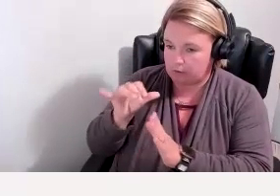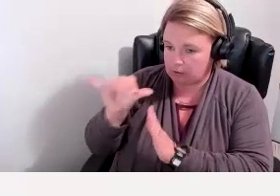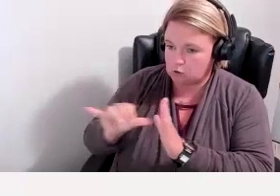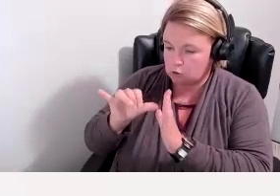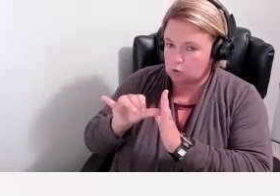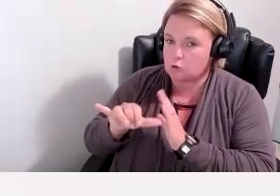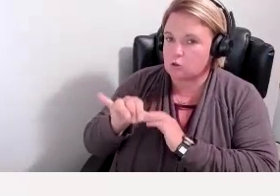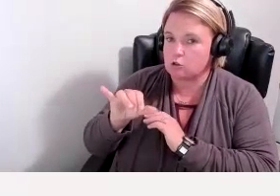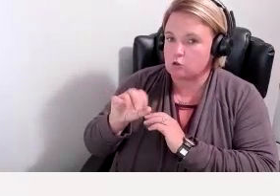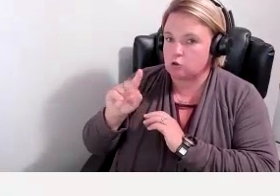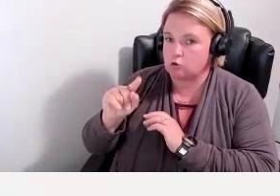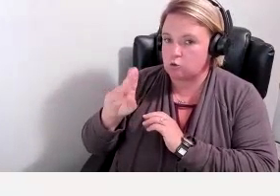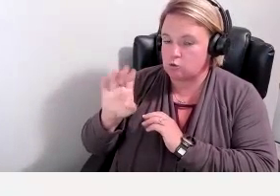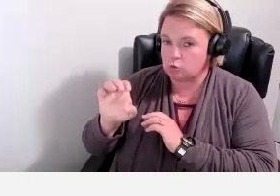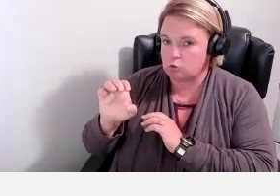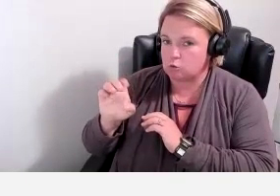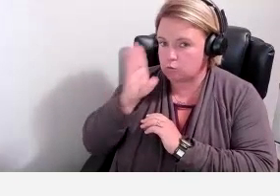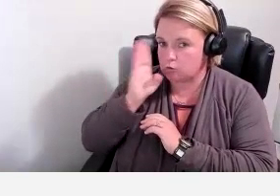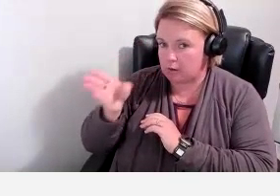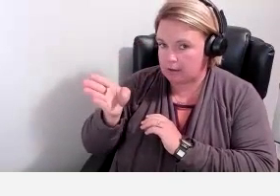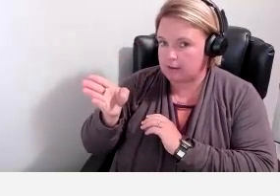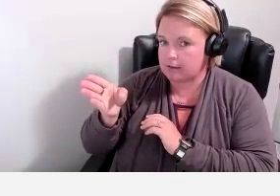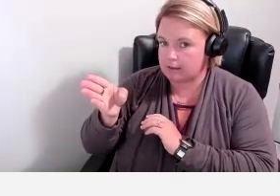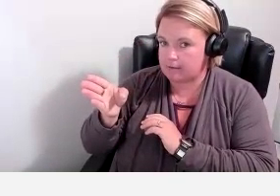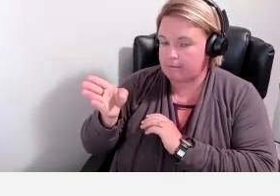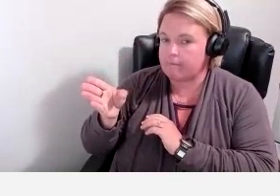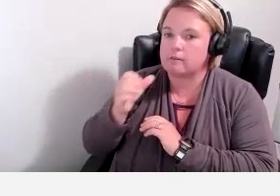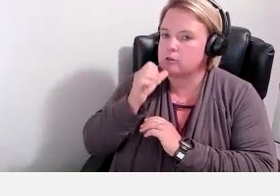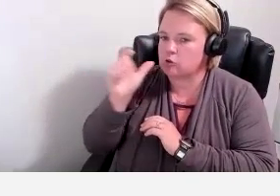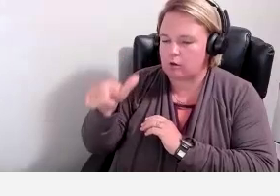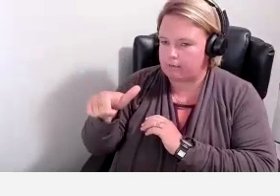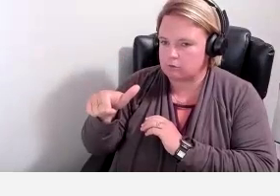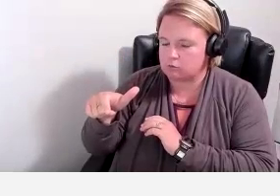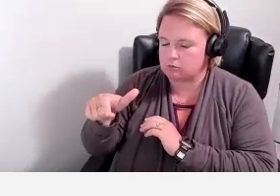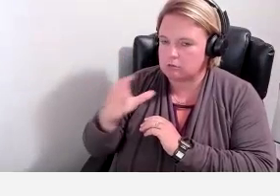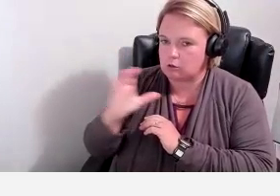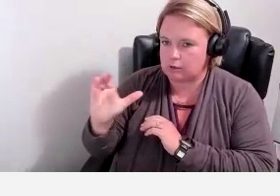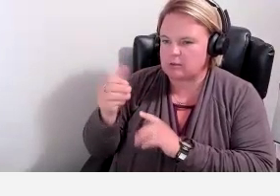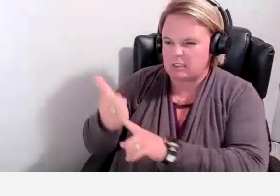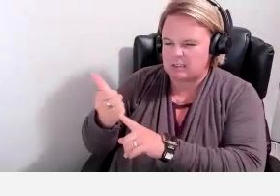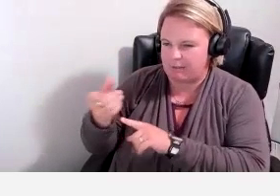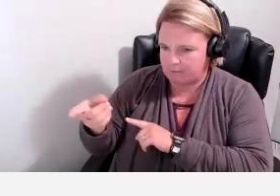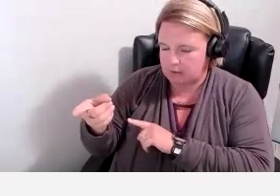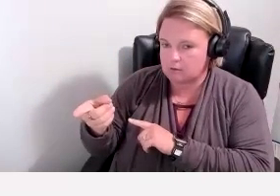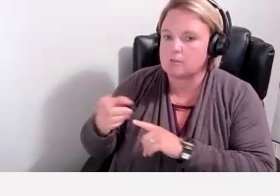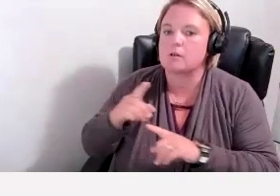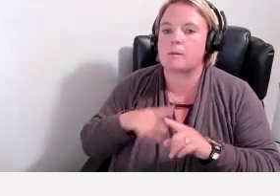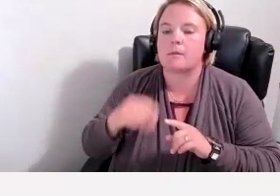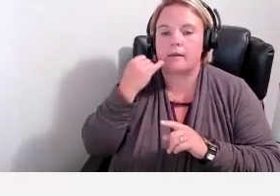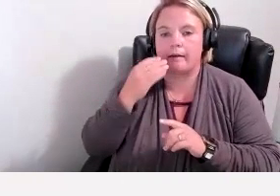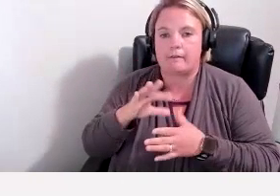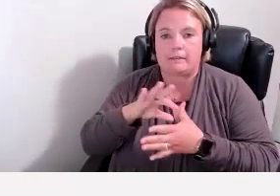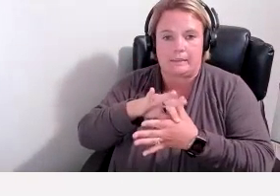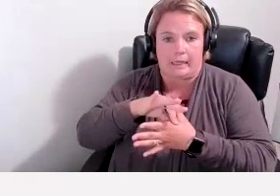directly, then, you know, You don't have the to caption, go through yeah, that. you don't have to go through this, yes, As And- long as it's content that